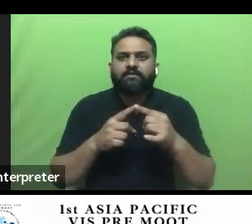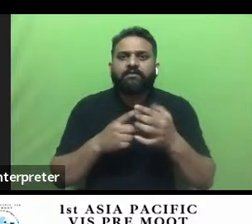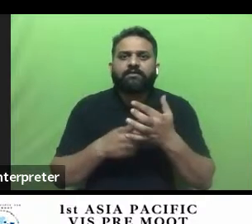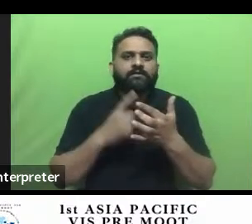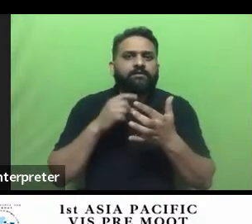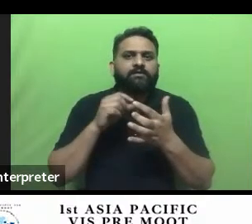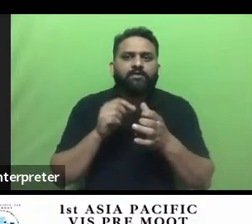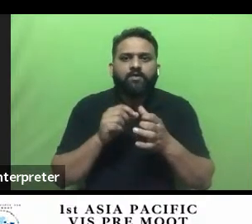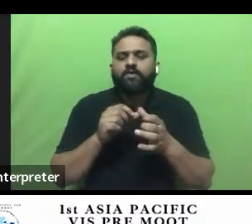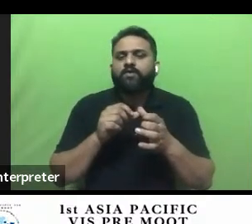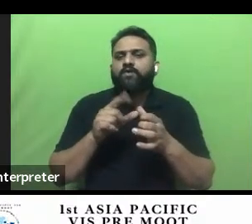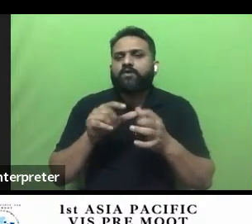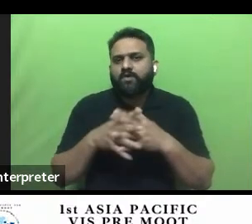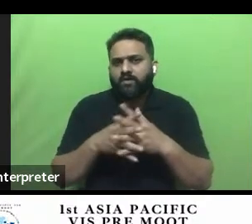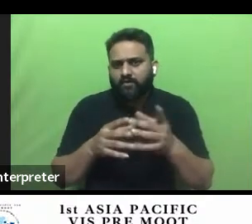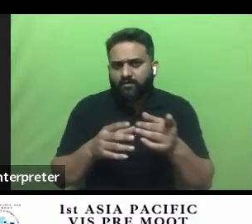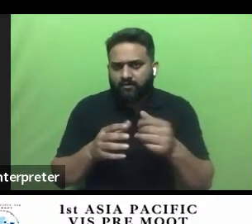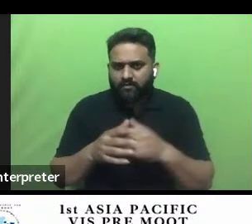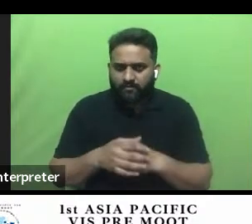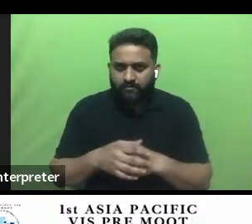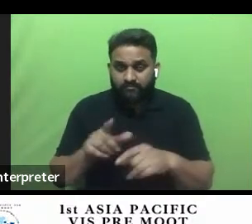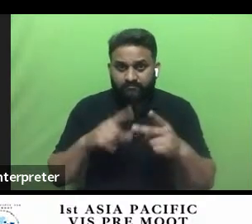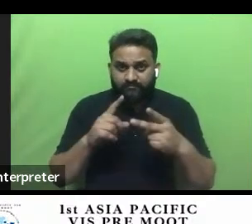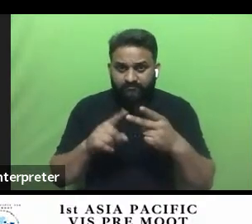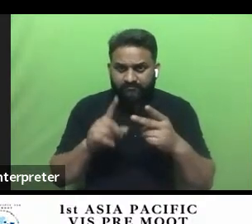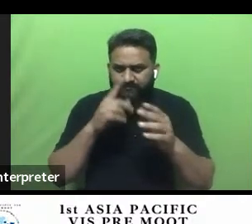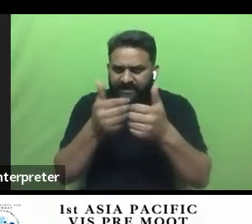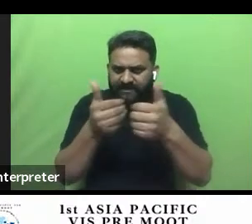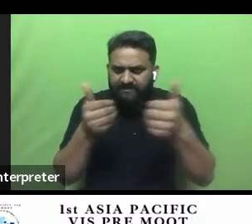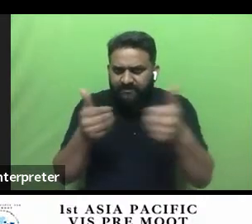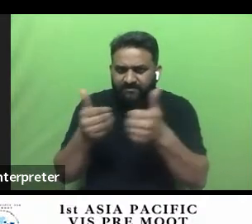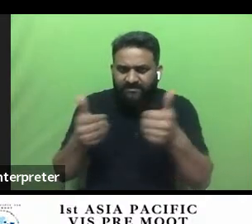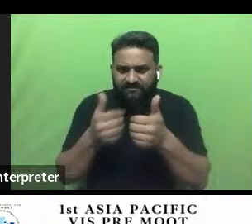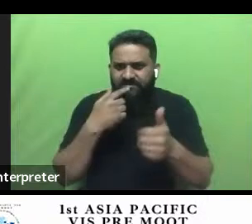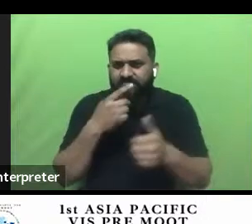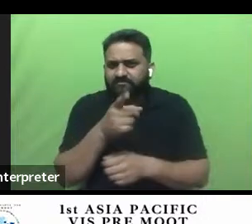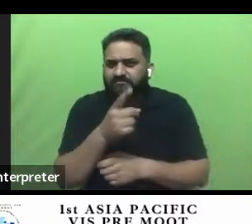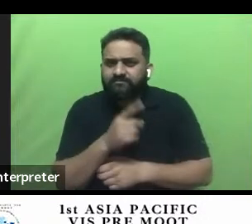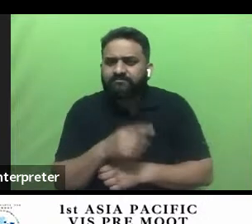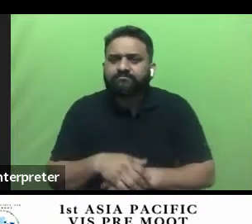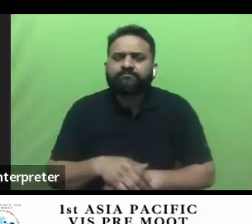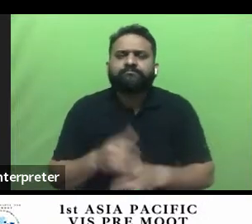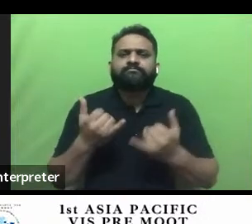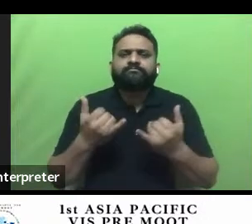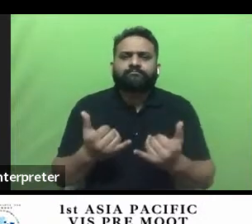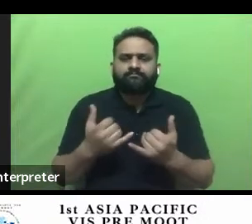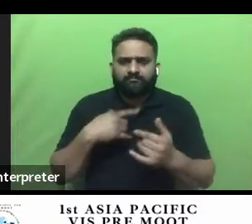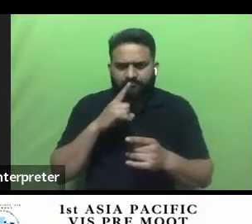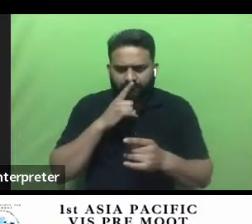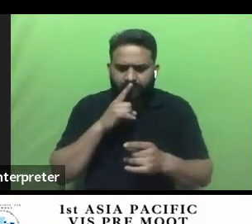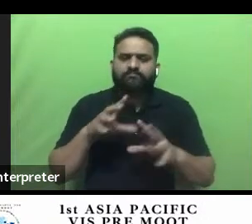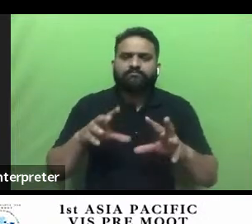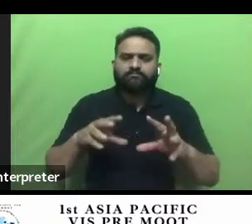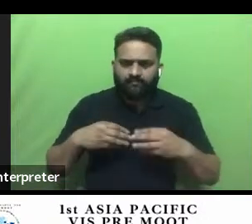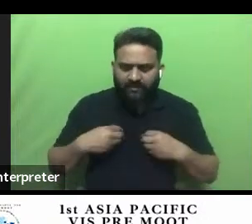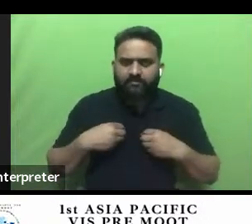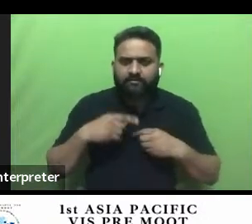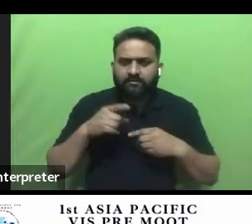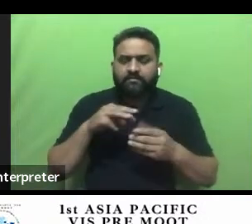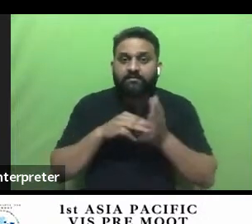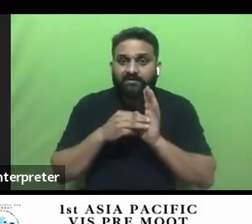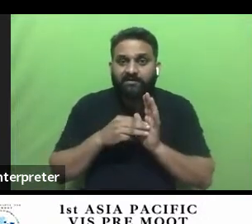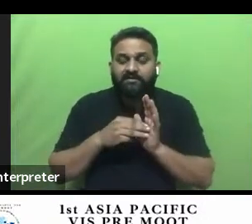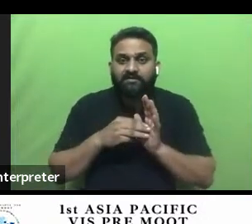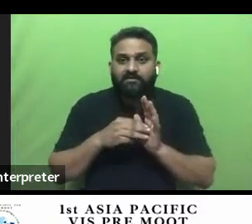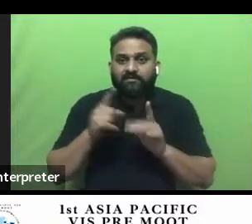the respondent's second point on separability, again, we certainly accept that separability is not